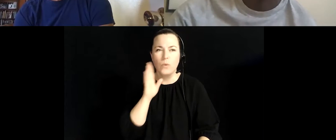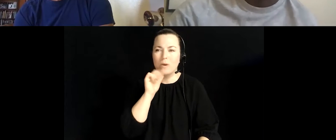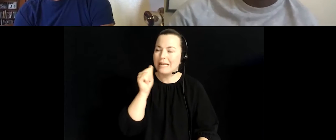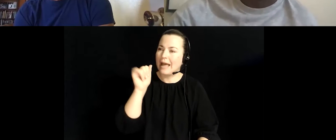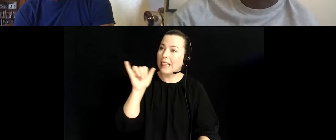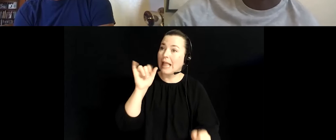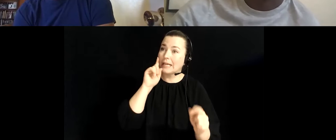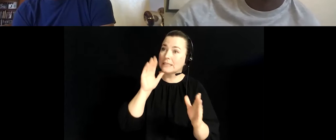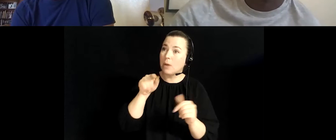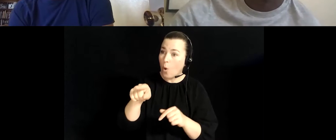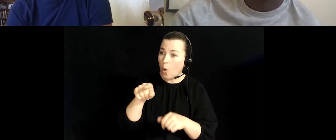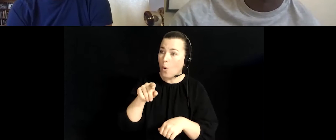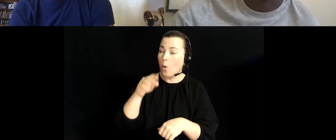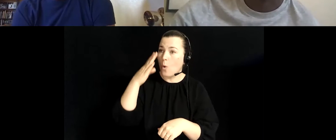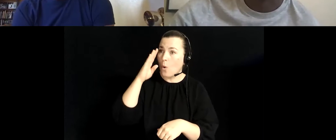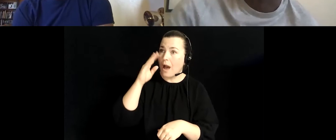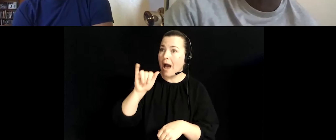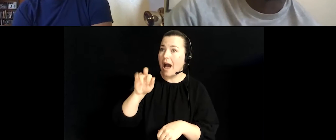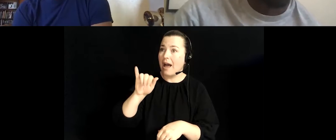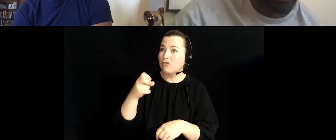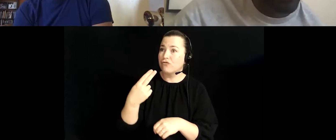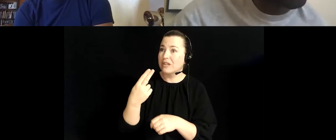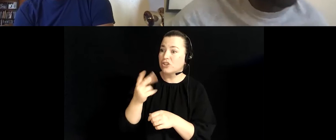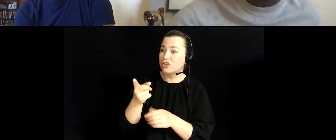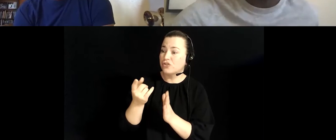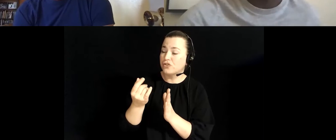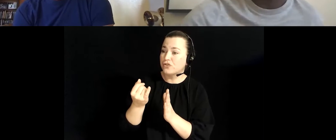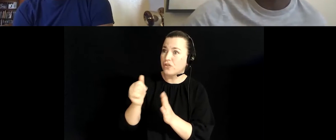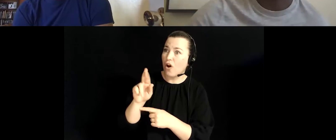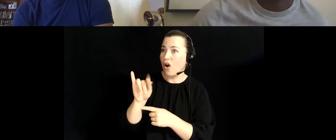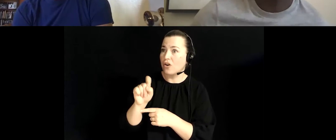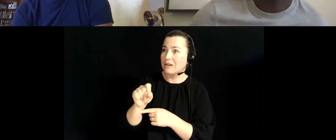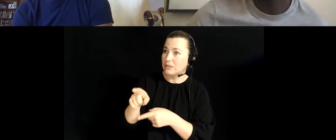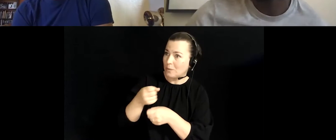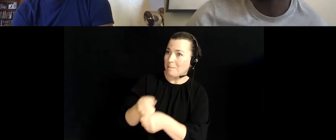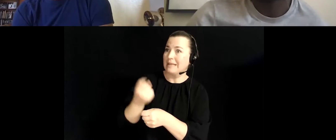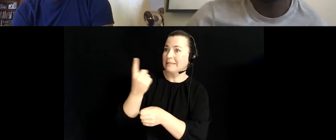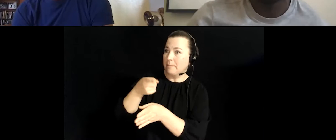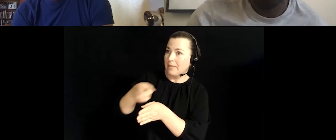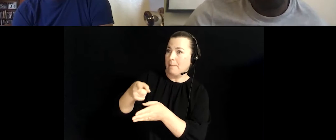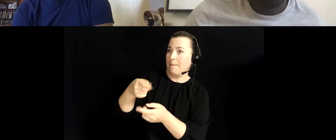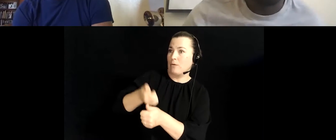make, or a, you know, blonde artist to make, you know. So there's this interesting